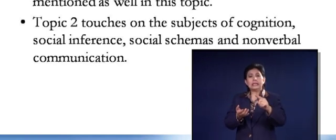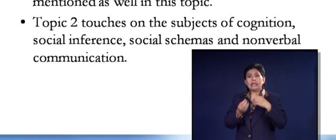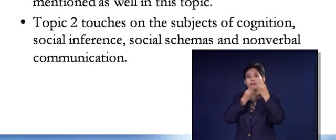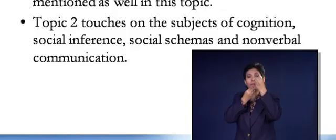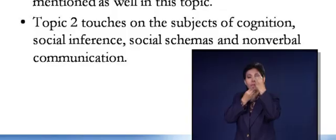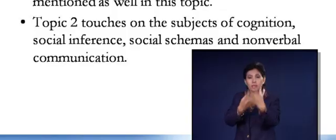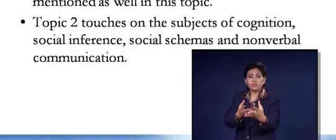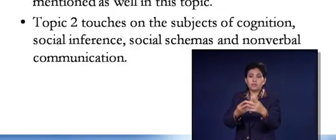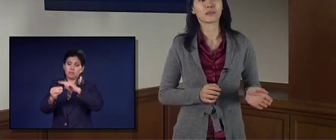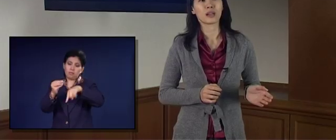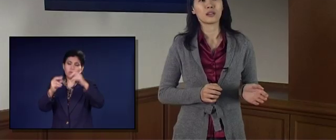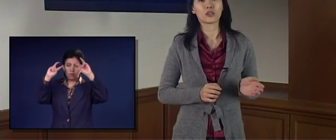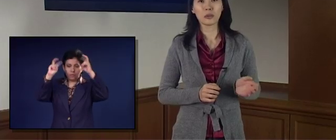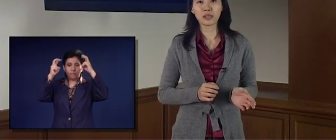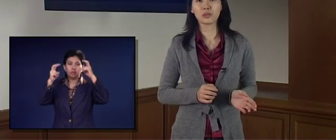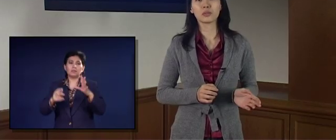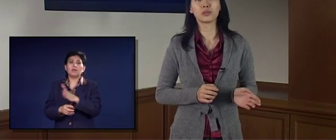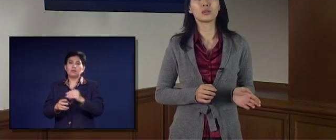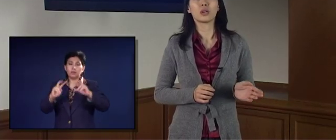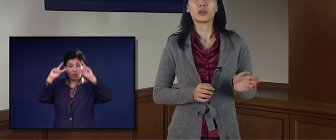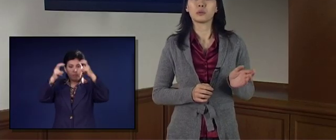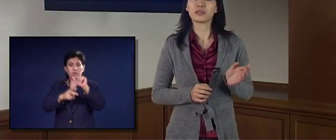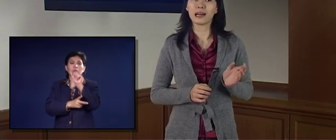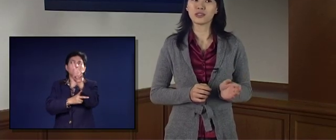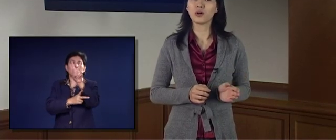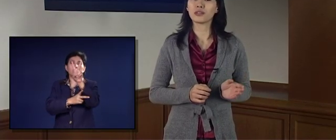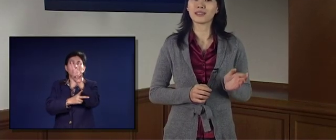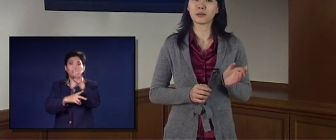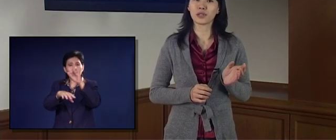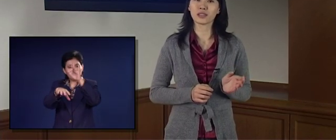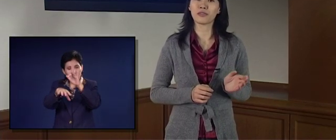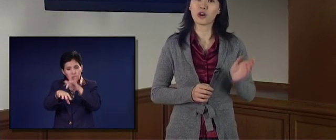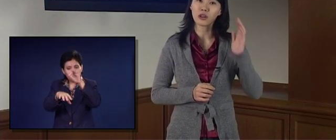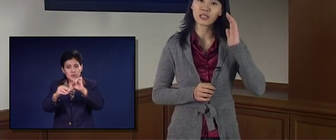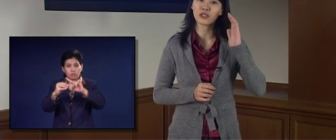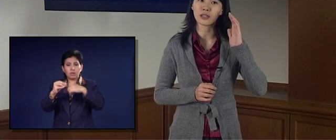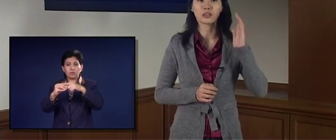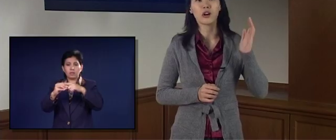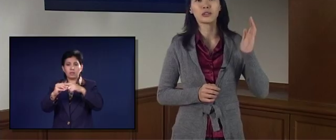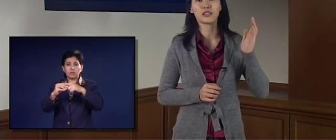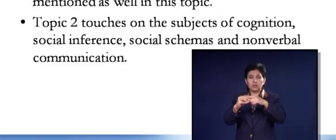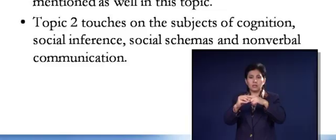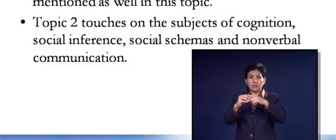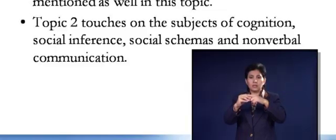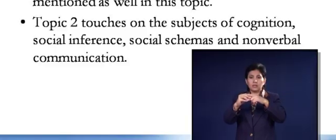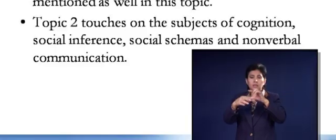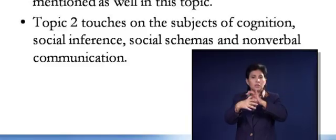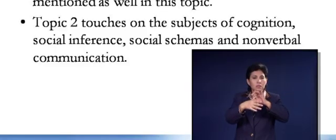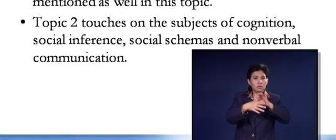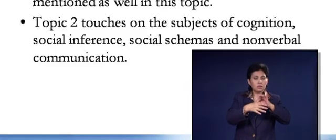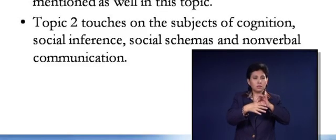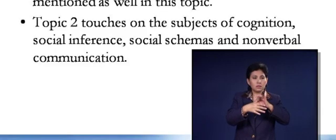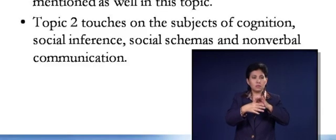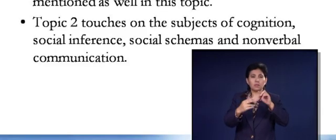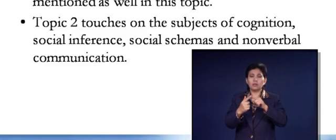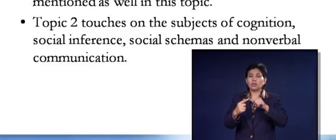mentioned in this topic. Topic 2, we would touch on the subjects of cognition. Cognitions in terms of